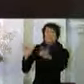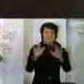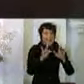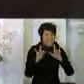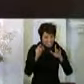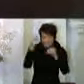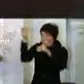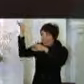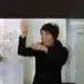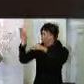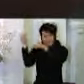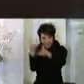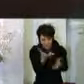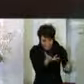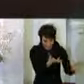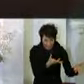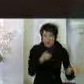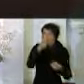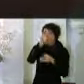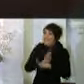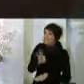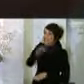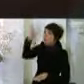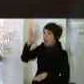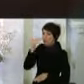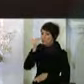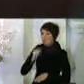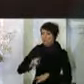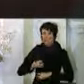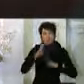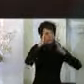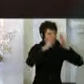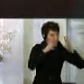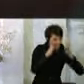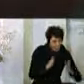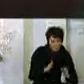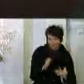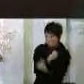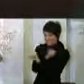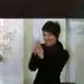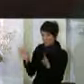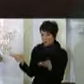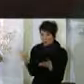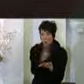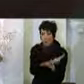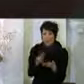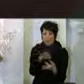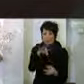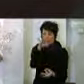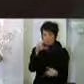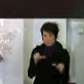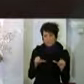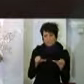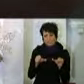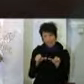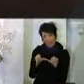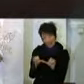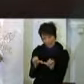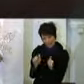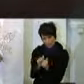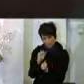one of us is given, and the blessing of God, known as Creator, Savior, and Holy Spirit, be with us and remain